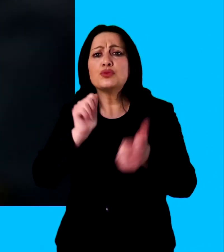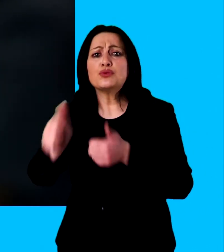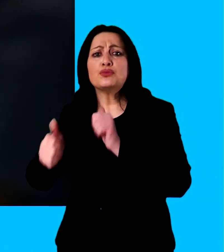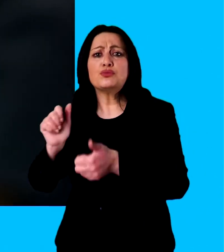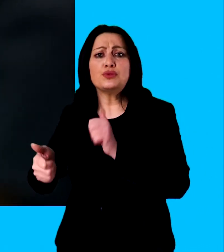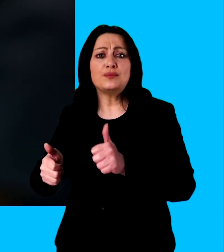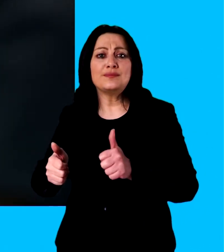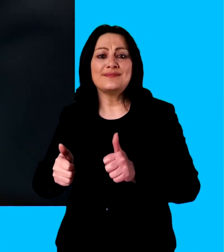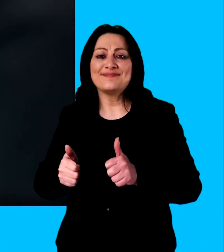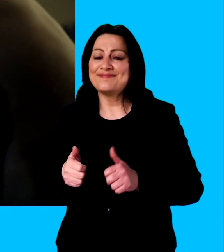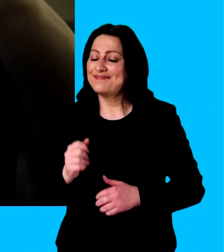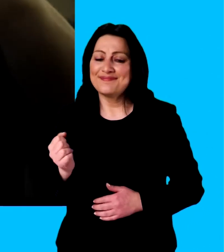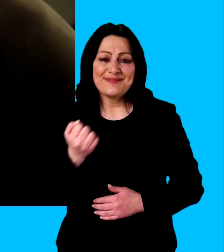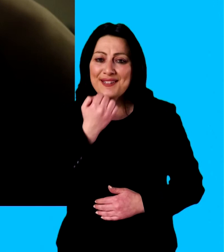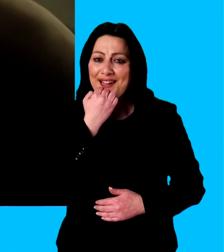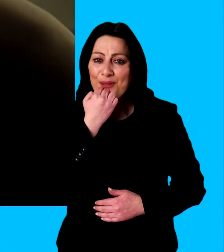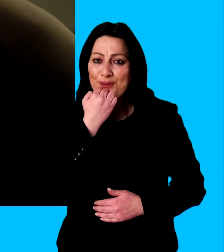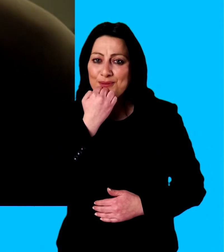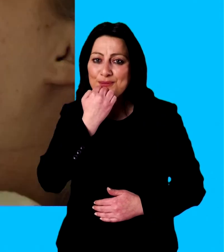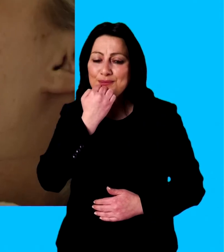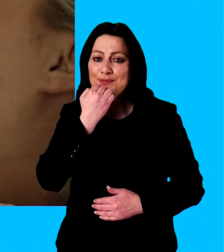But we're not.